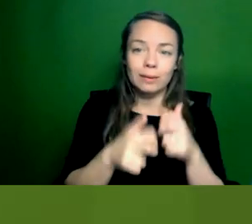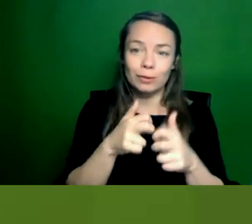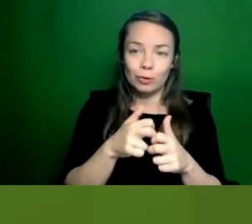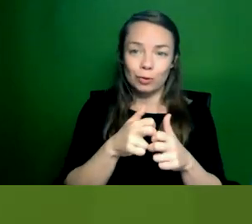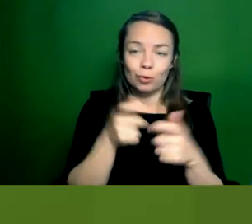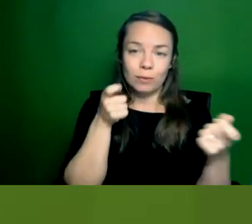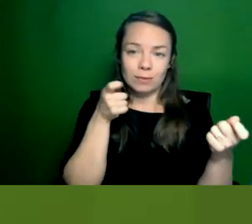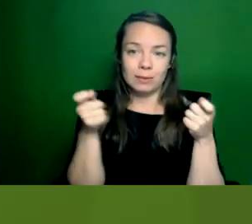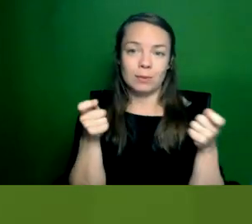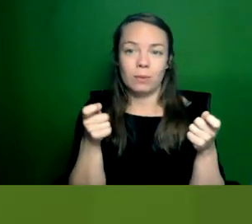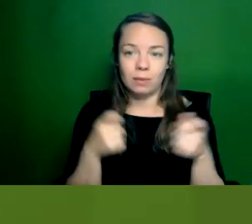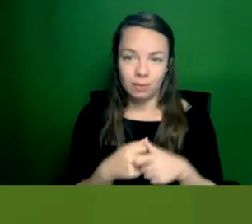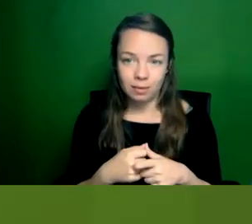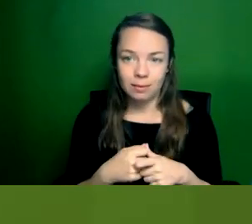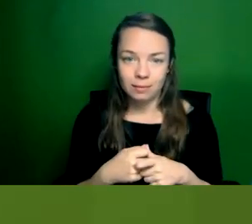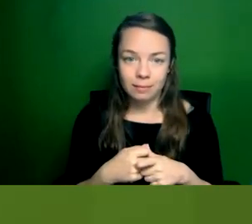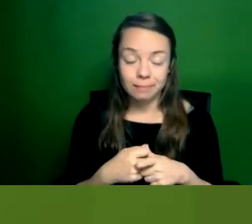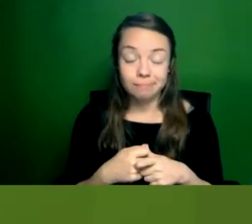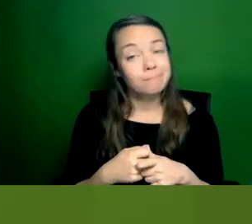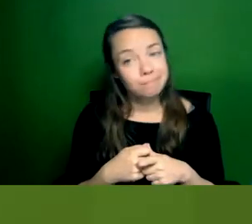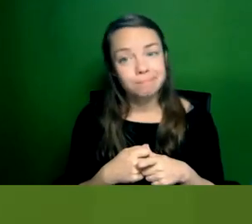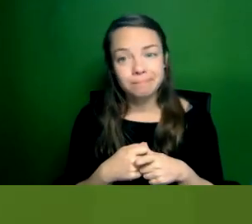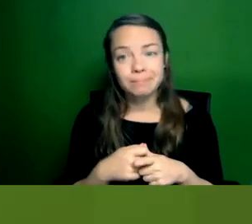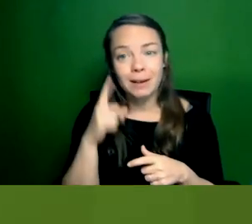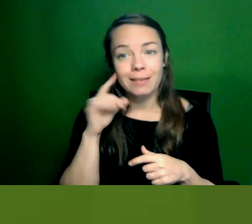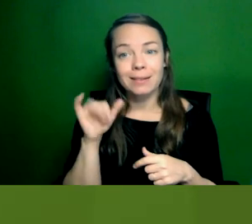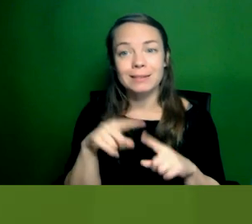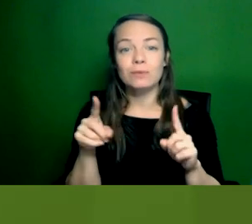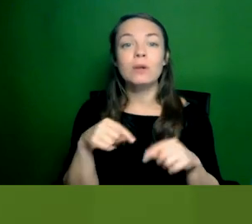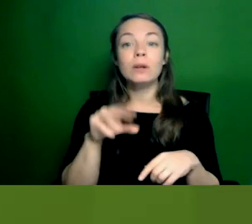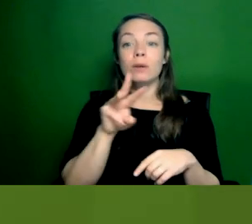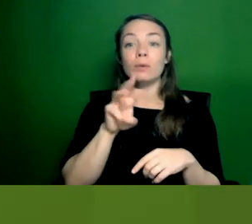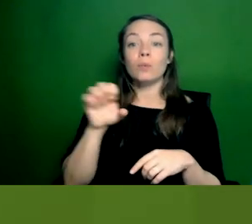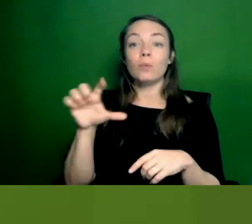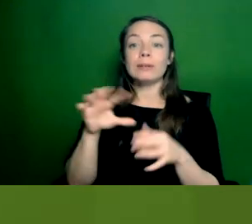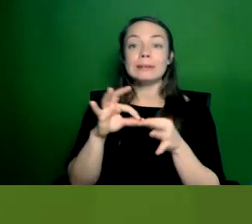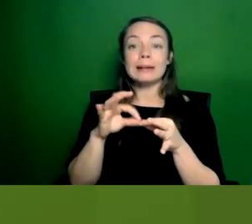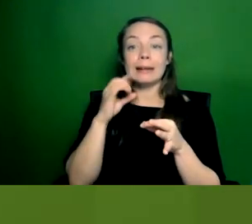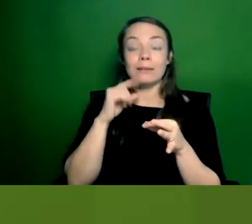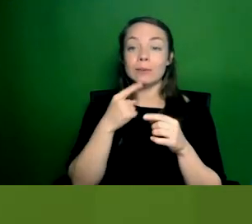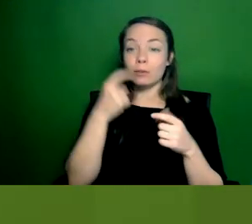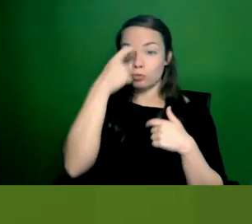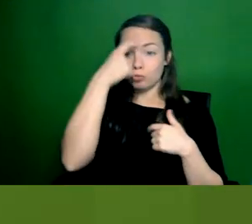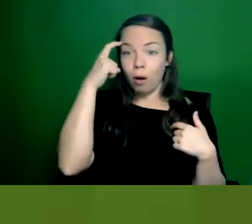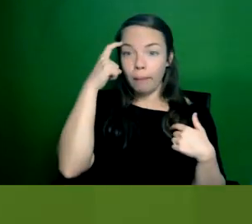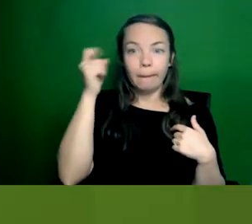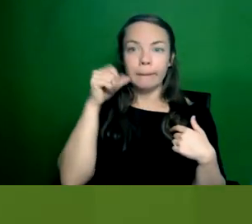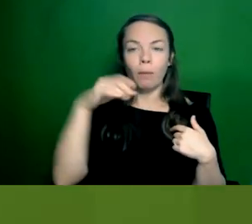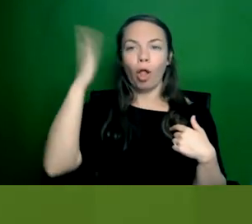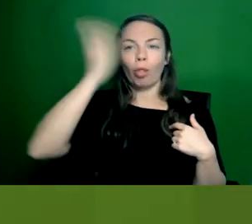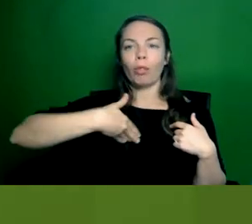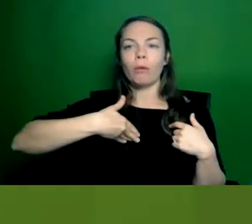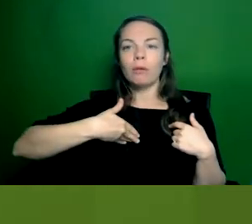primarily is, I think, so different. You know, Will said, if you bring up the question of trauma, a lot of people aren't even recognizing it.